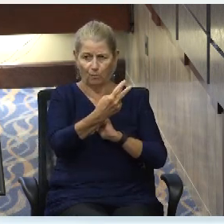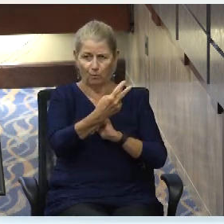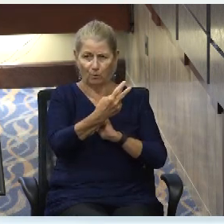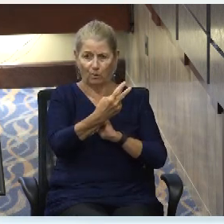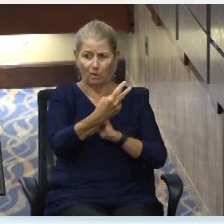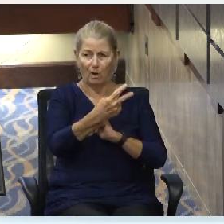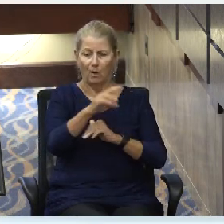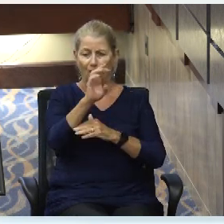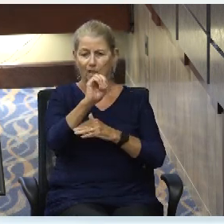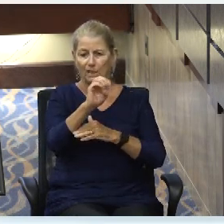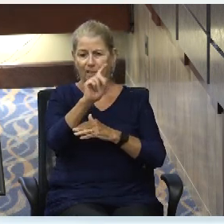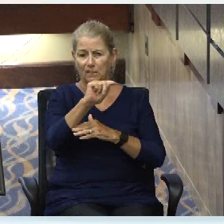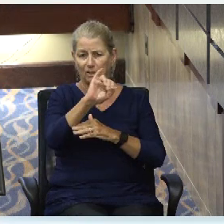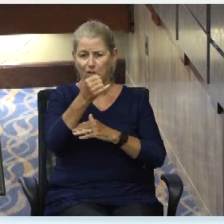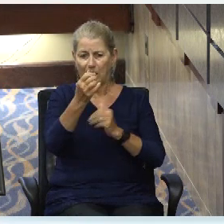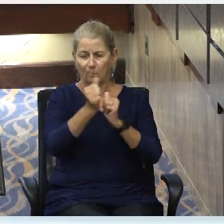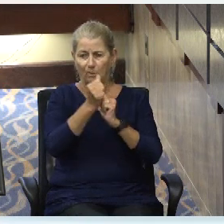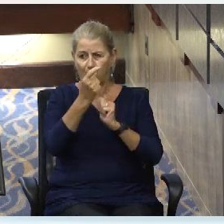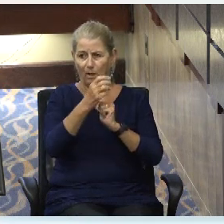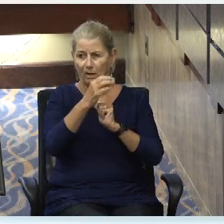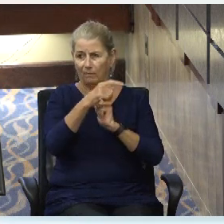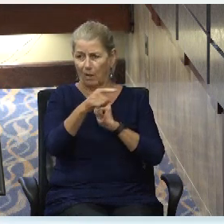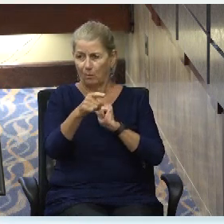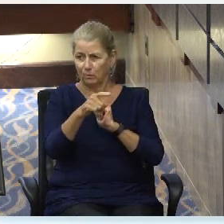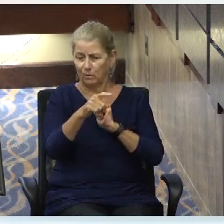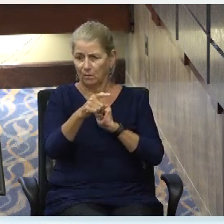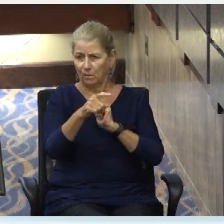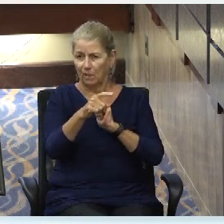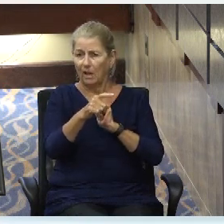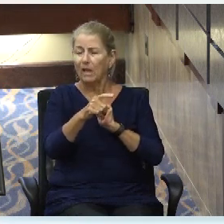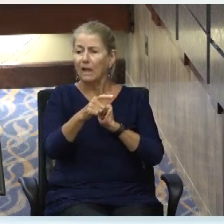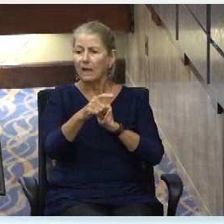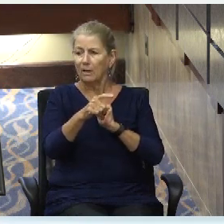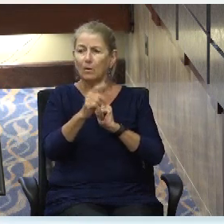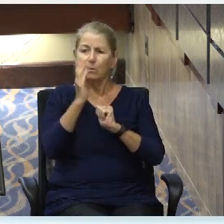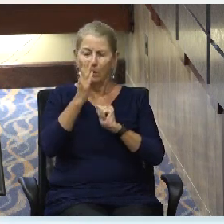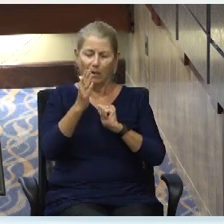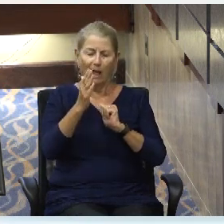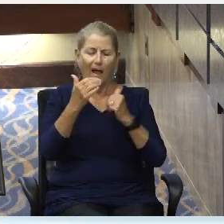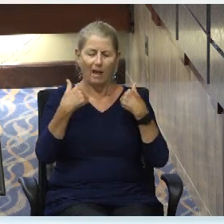the ETJ, with one of them going through annexation. Okay.